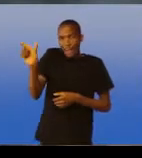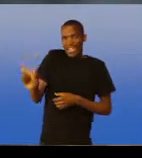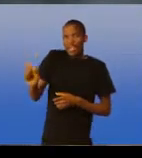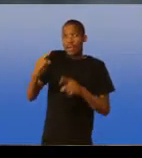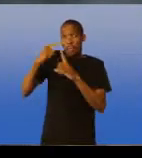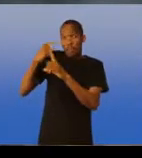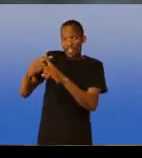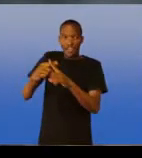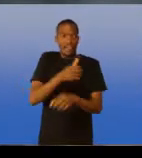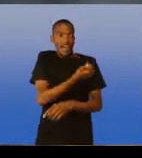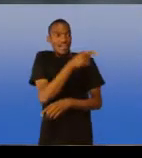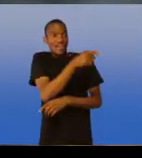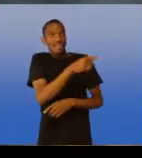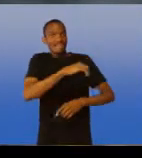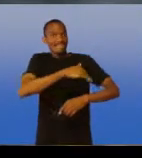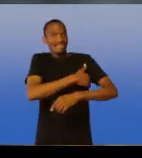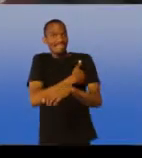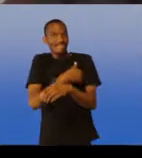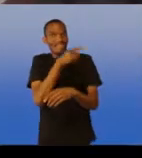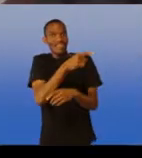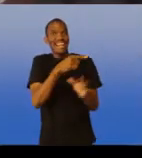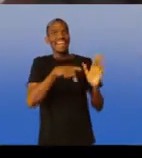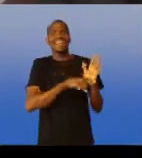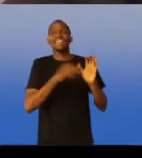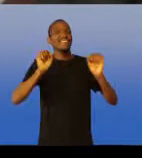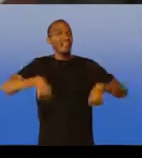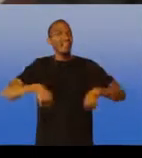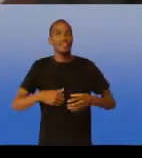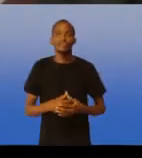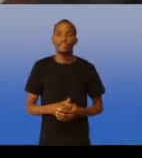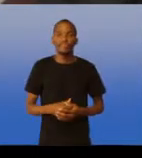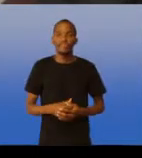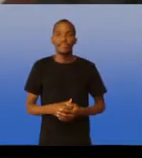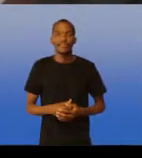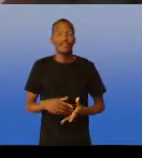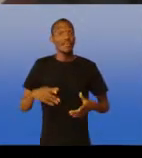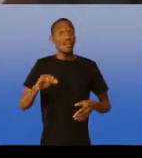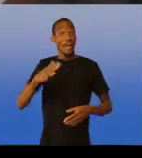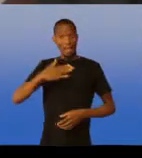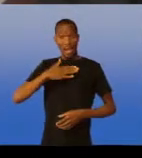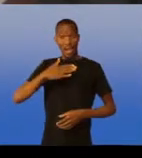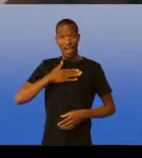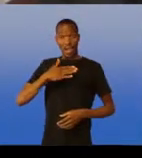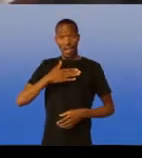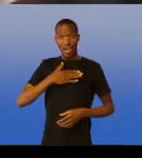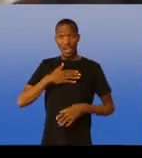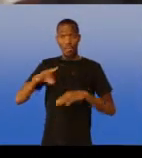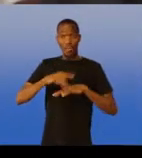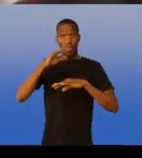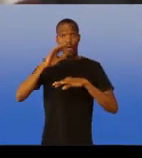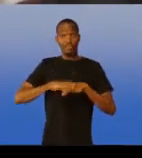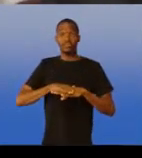HIV positive and the other partner is HIV negative. Mosadi wa me ene o tlhokagetse ka